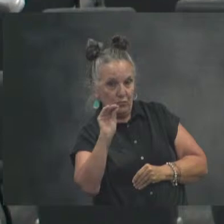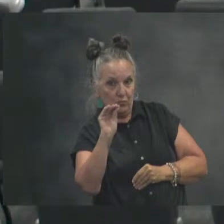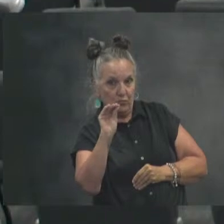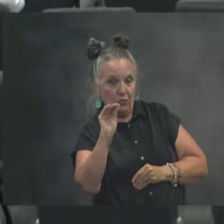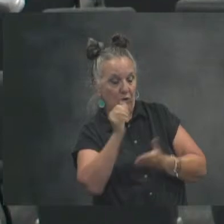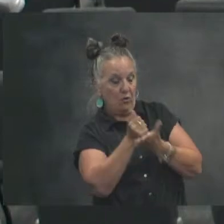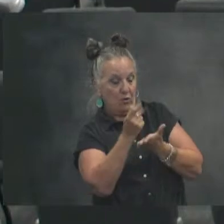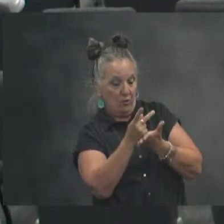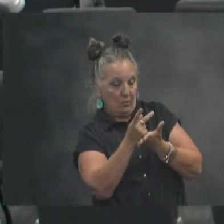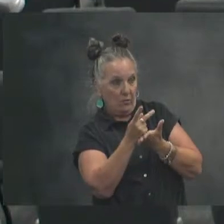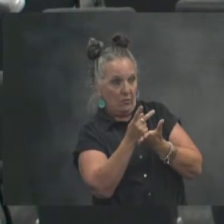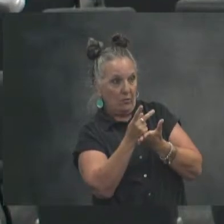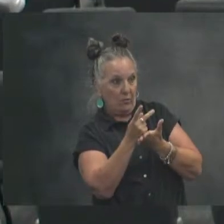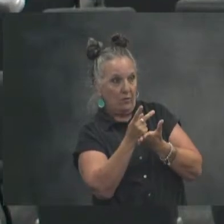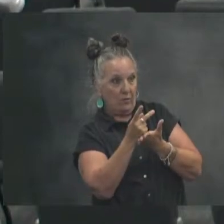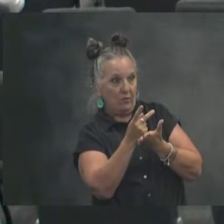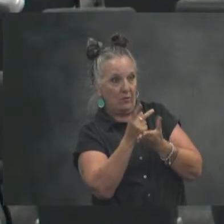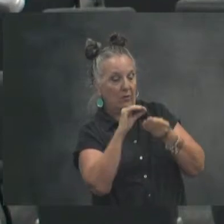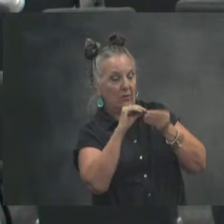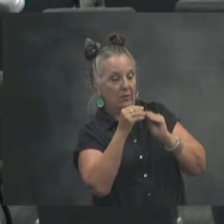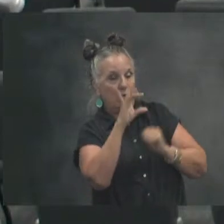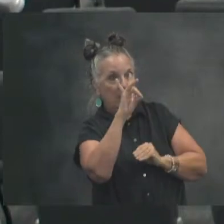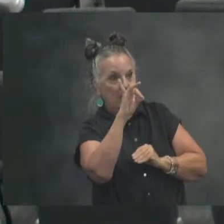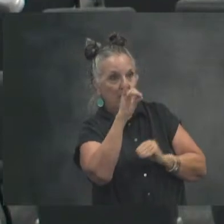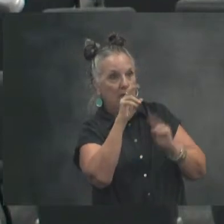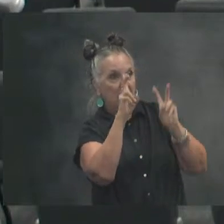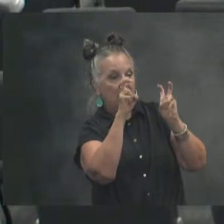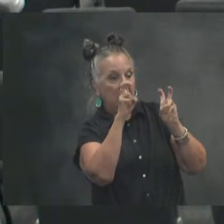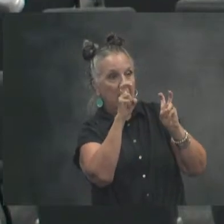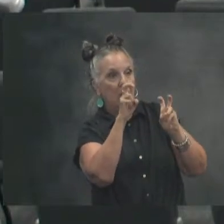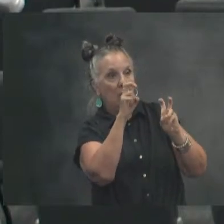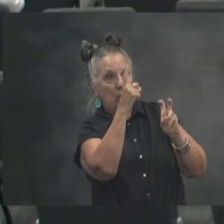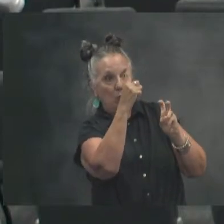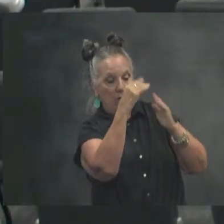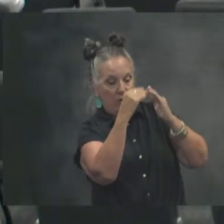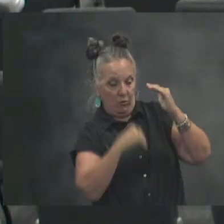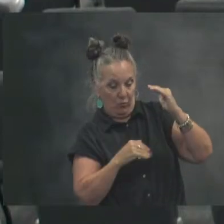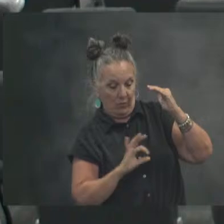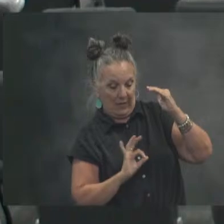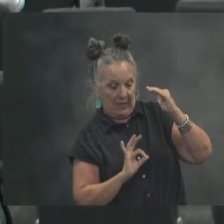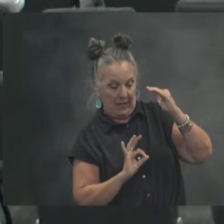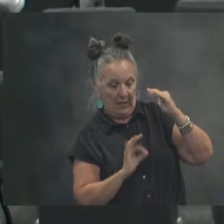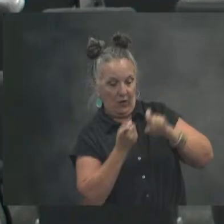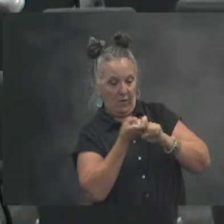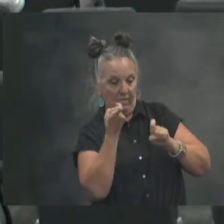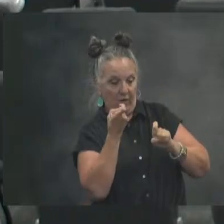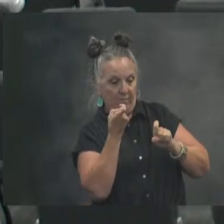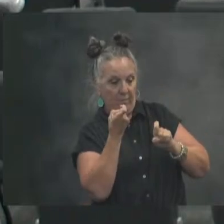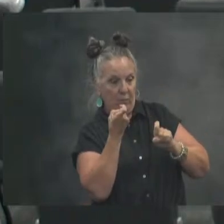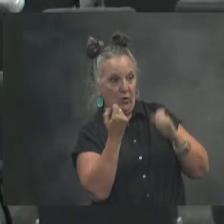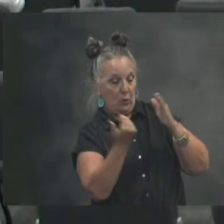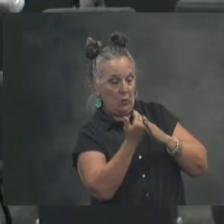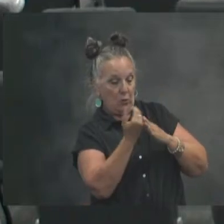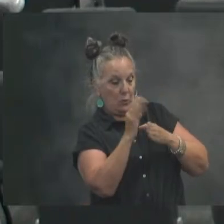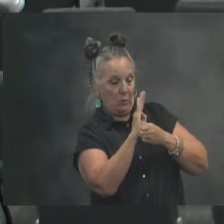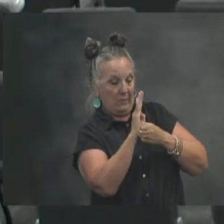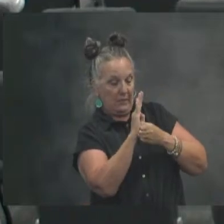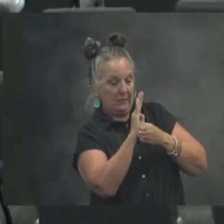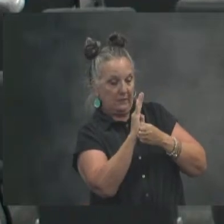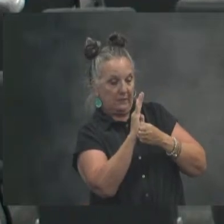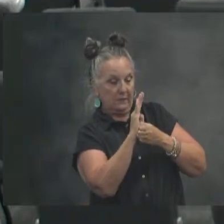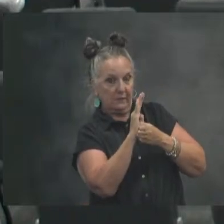approval of the consent agenda, number 8, items 1 through 9, from new